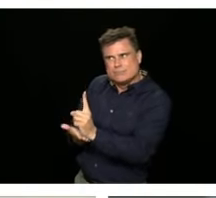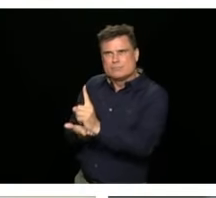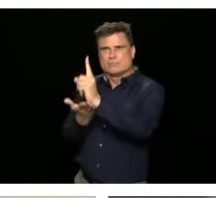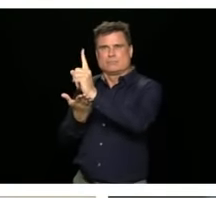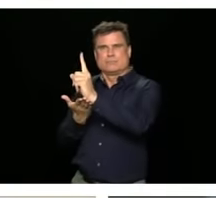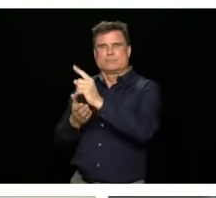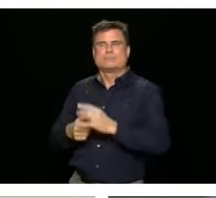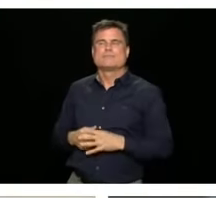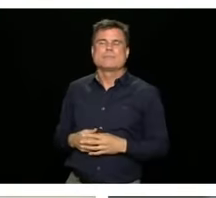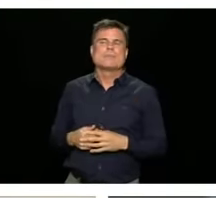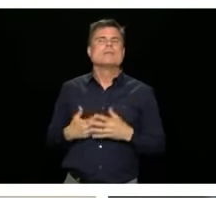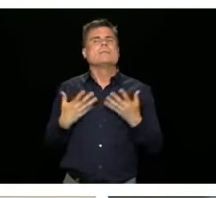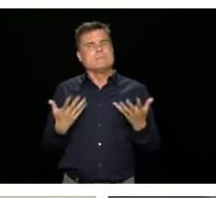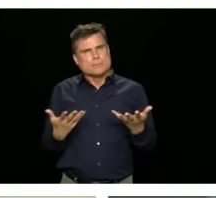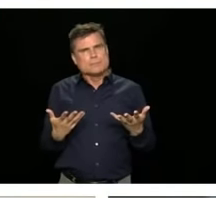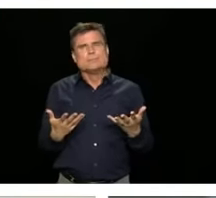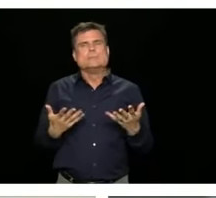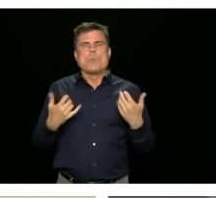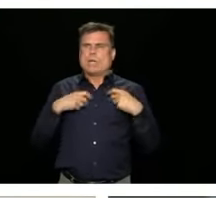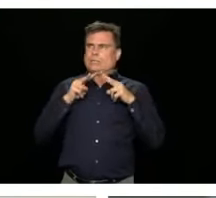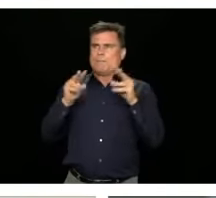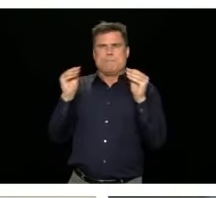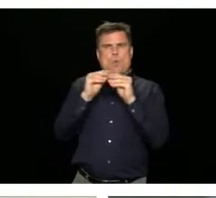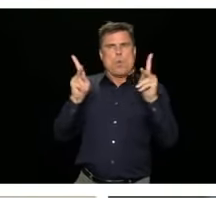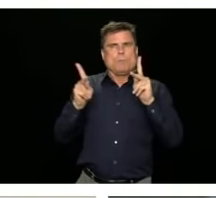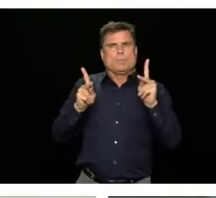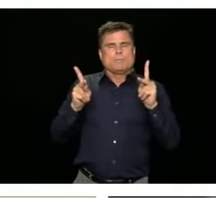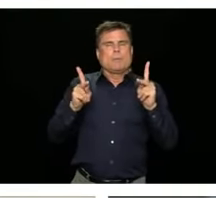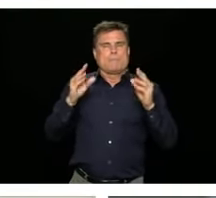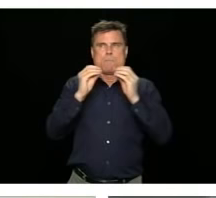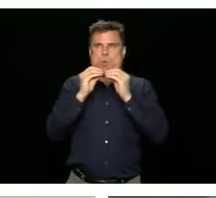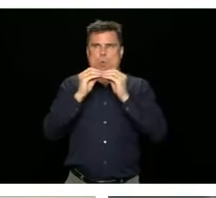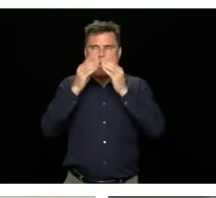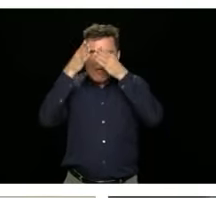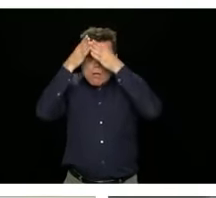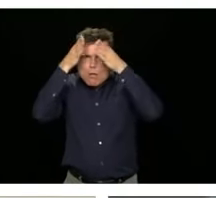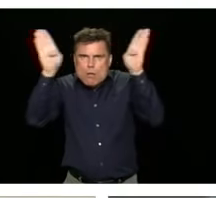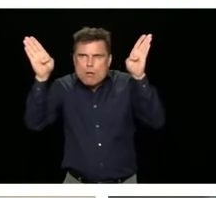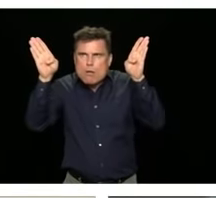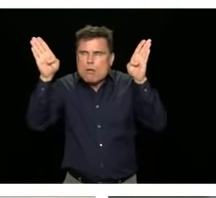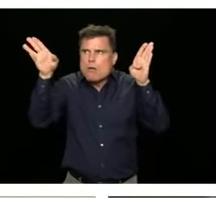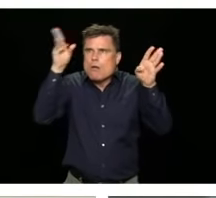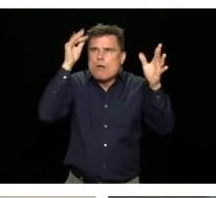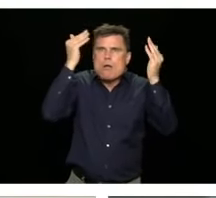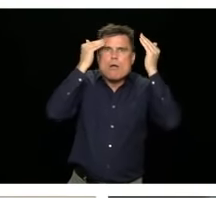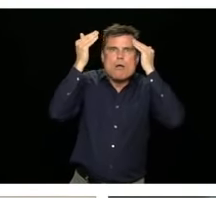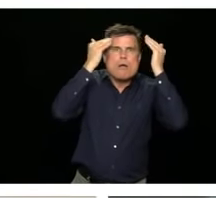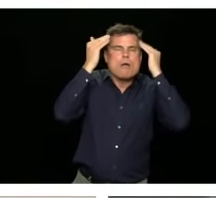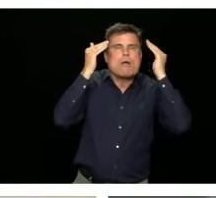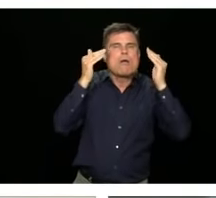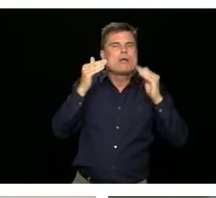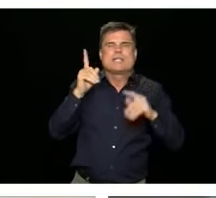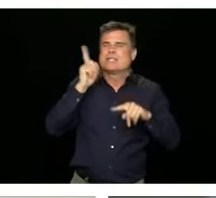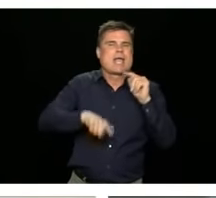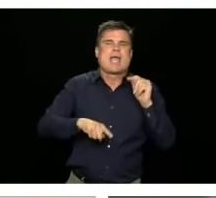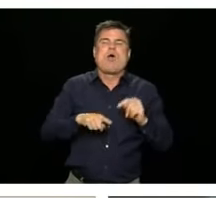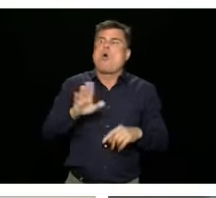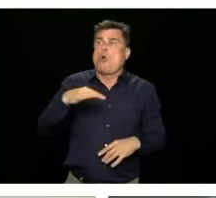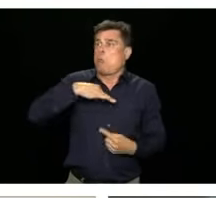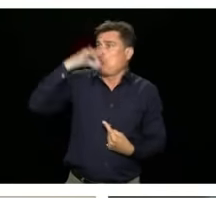or cultures or values. And so it's up to all of us to really share, but definitely the government is on